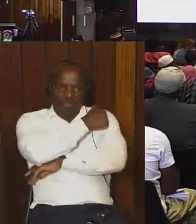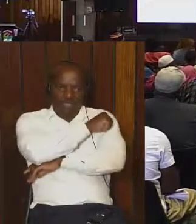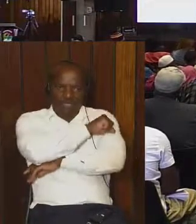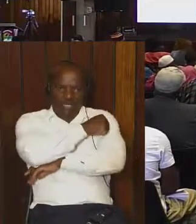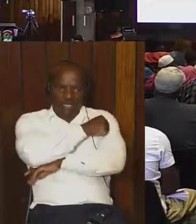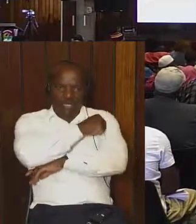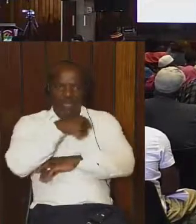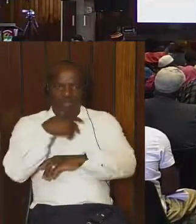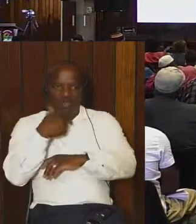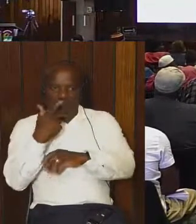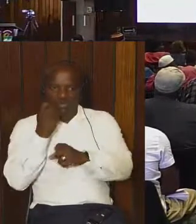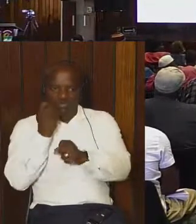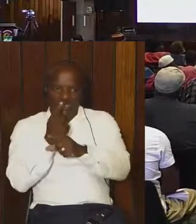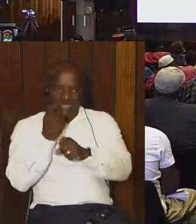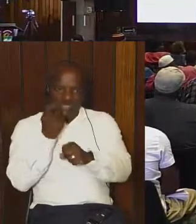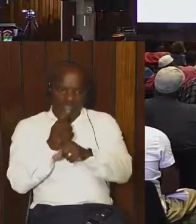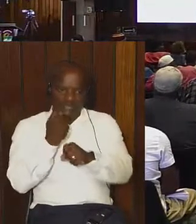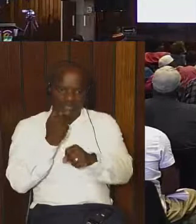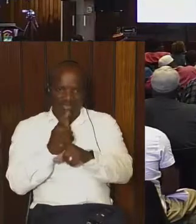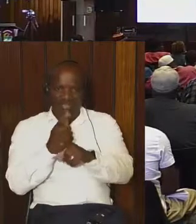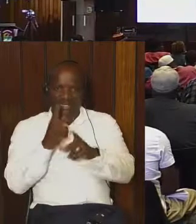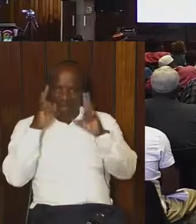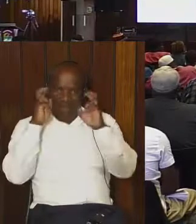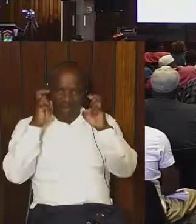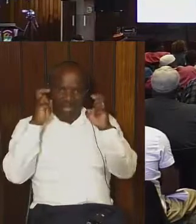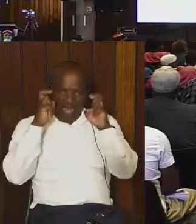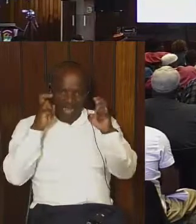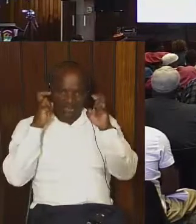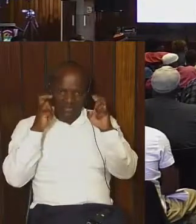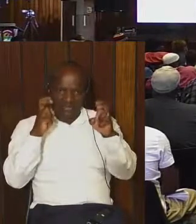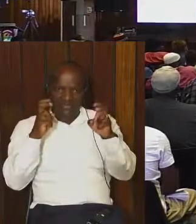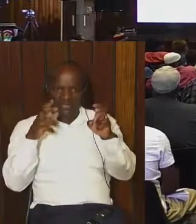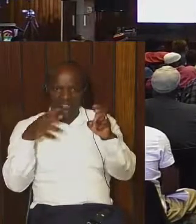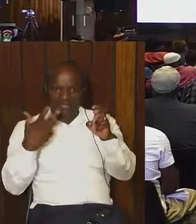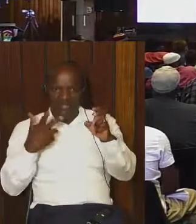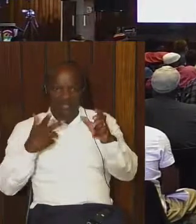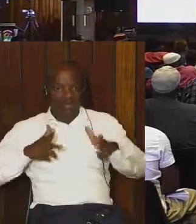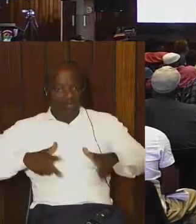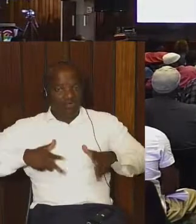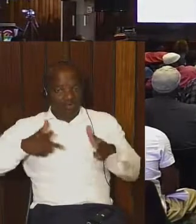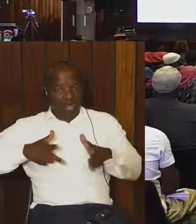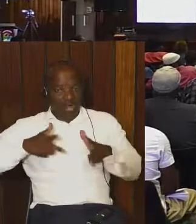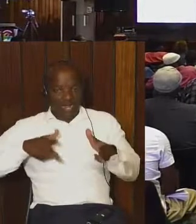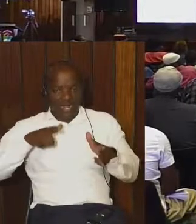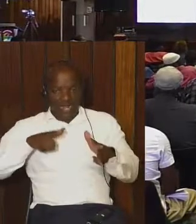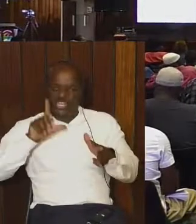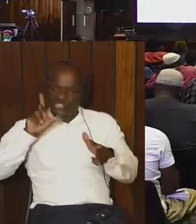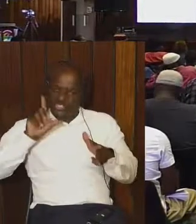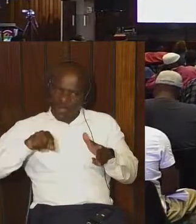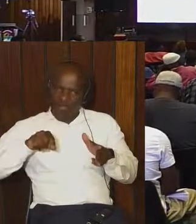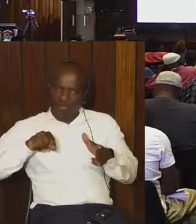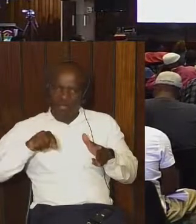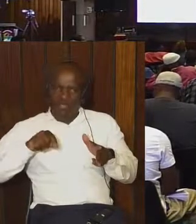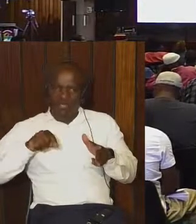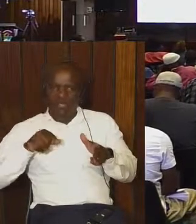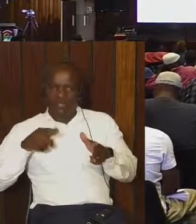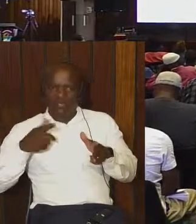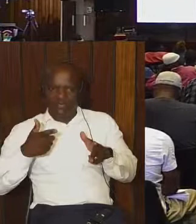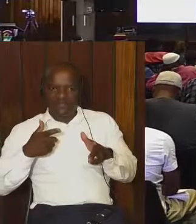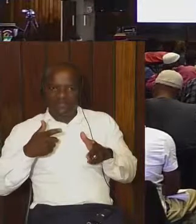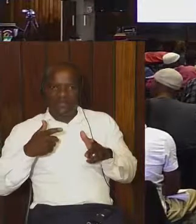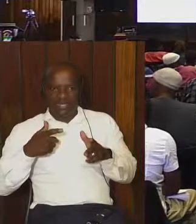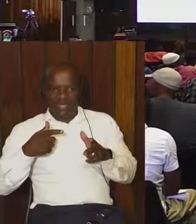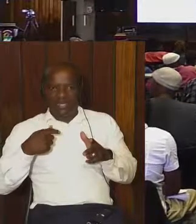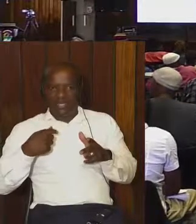which is taxis and buses. But the railway is much cheaper. So this is